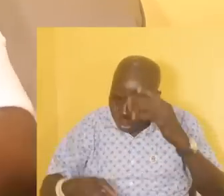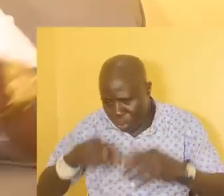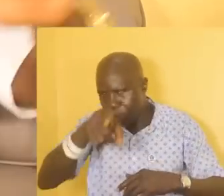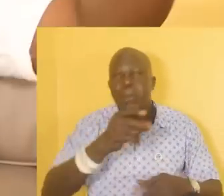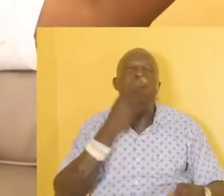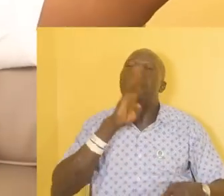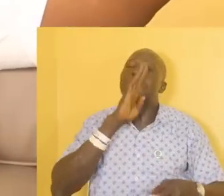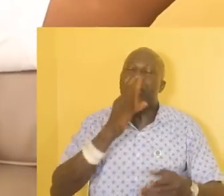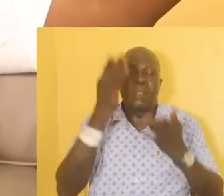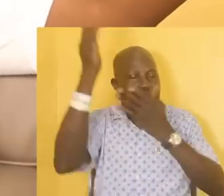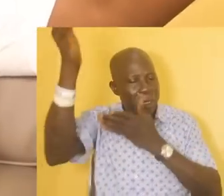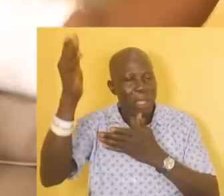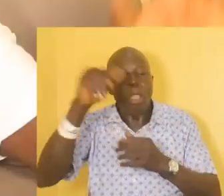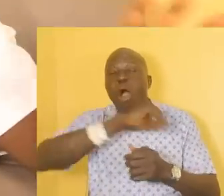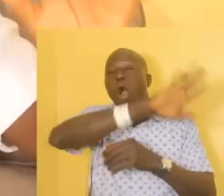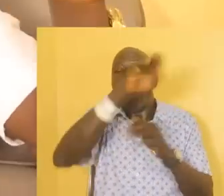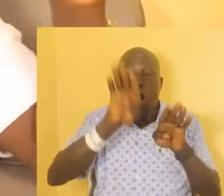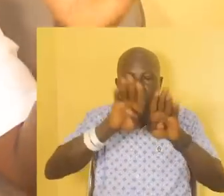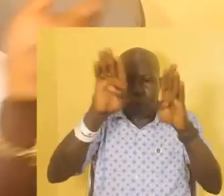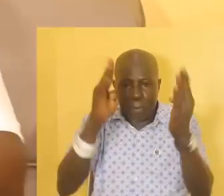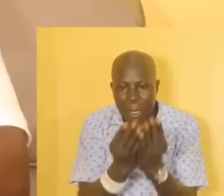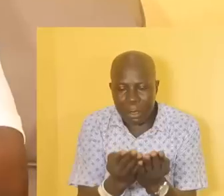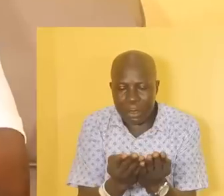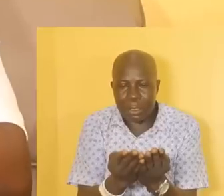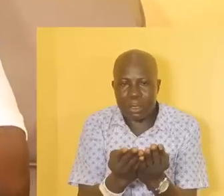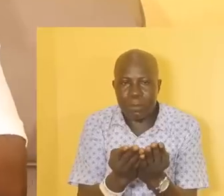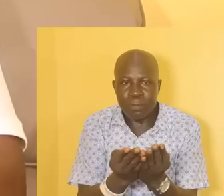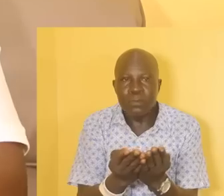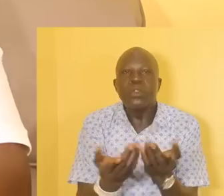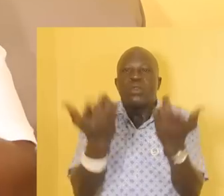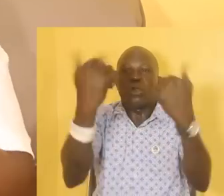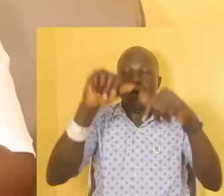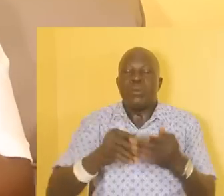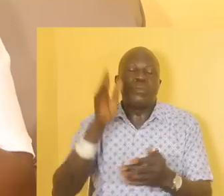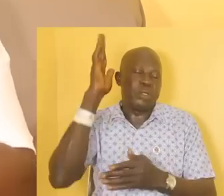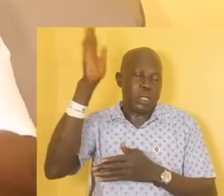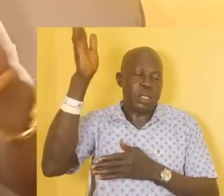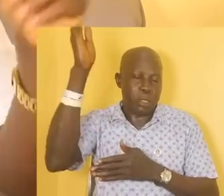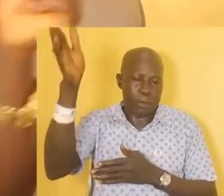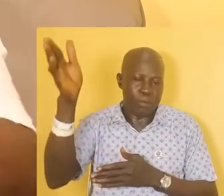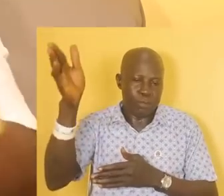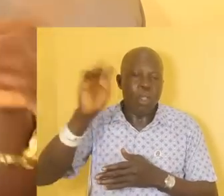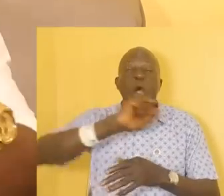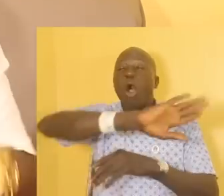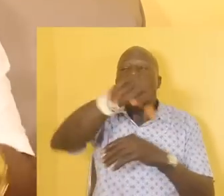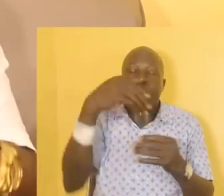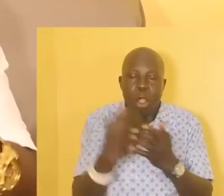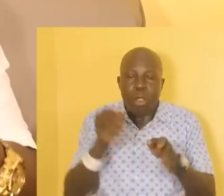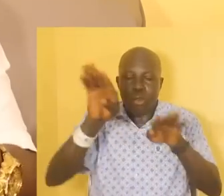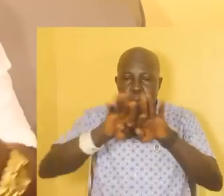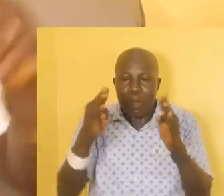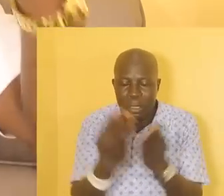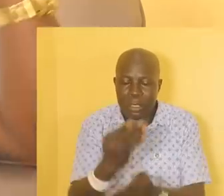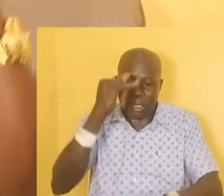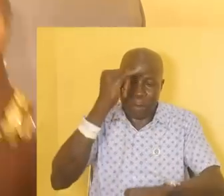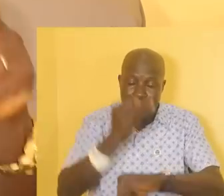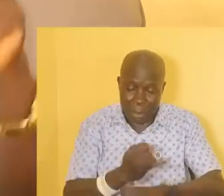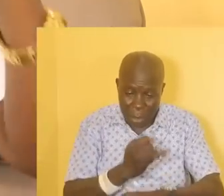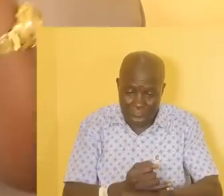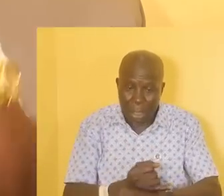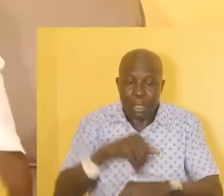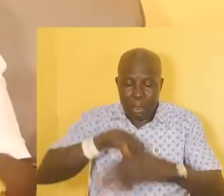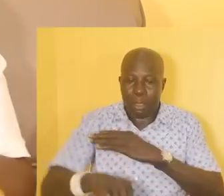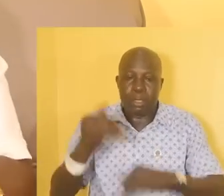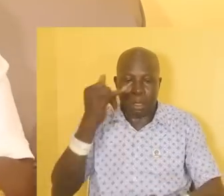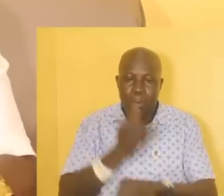Make sure you come very. Go practice your pata. All the branches. Go man bombe. You come. Go practice. Need no bad day. Need bad dog. Go practice. What